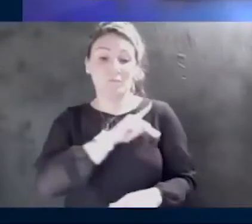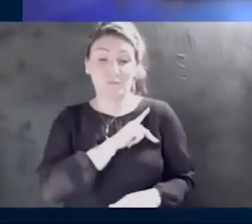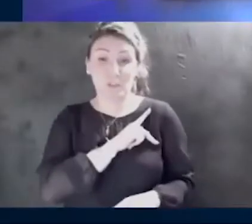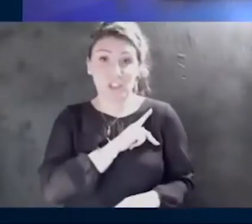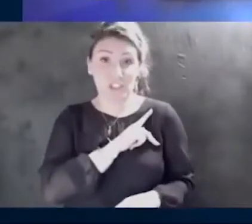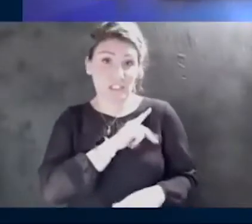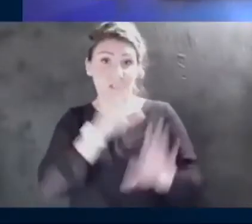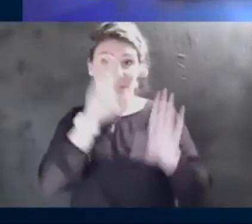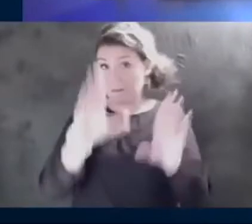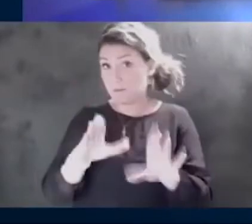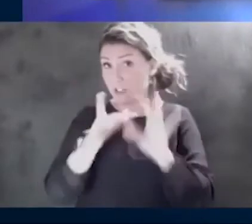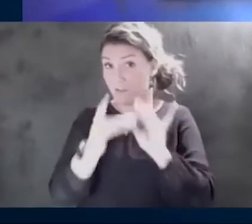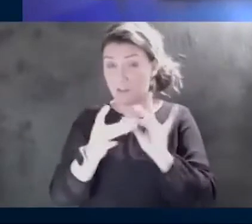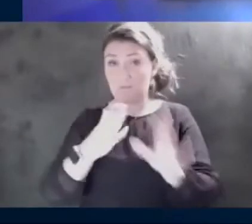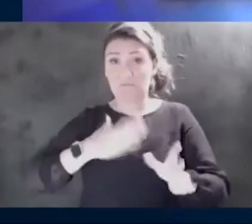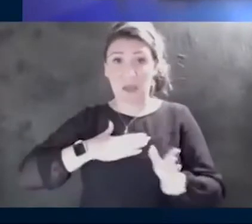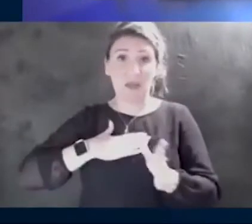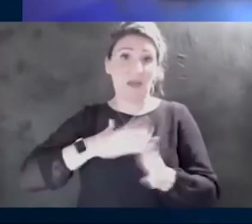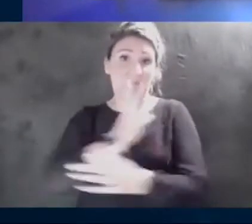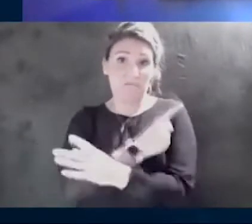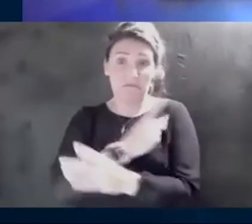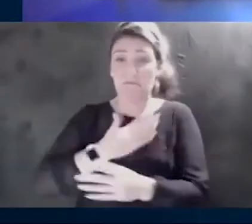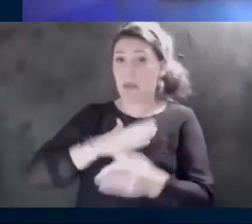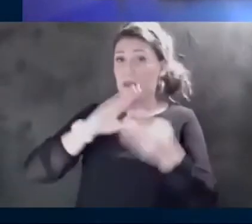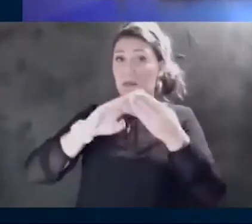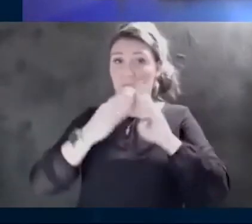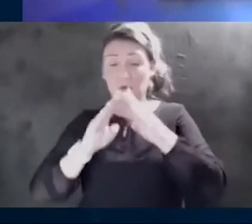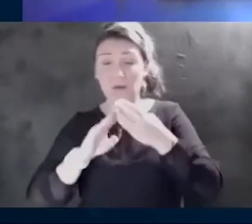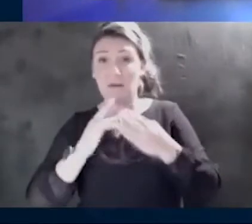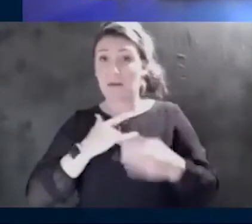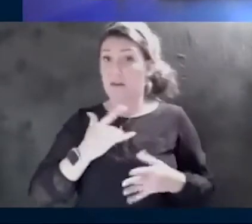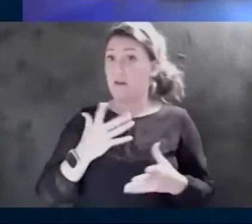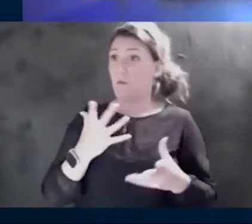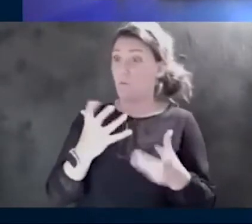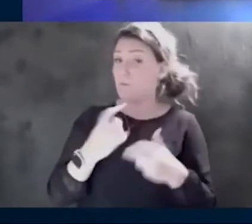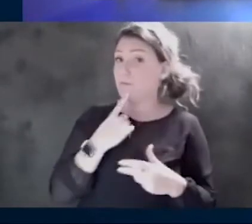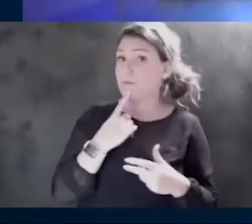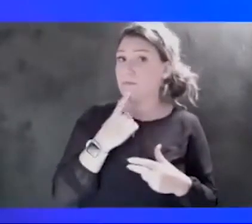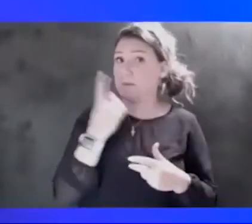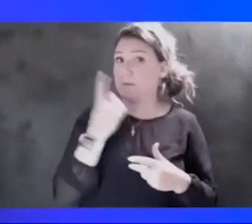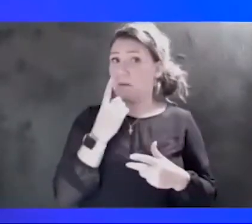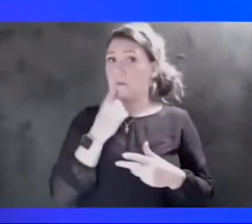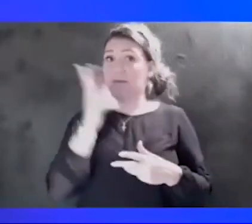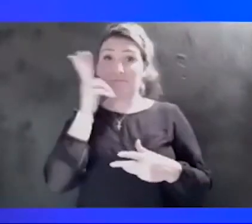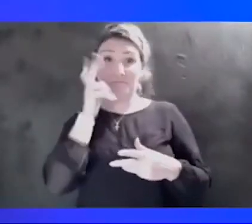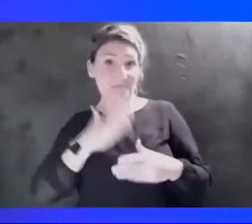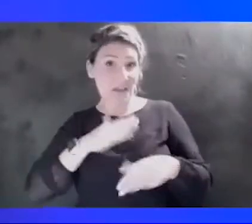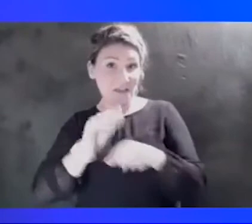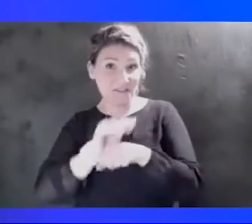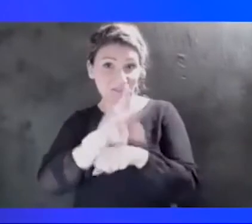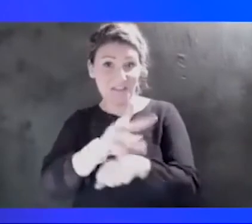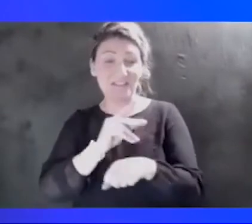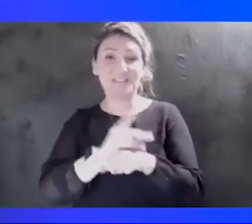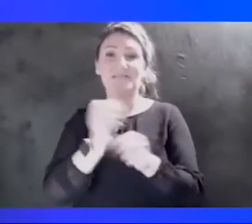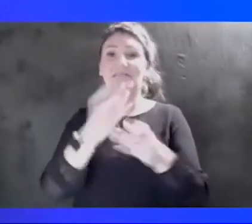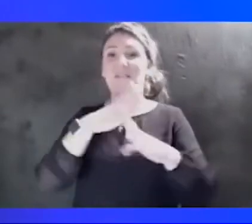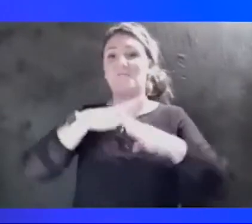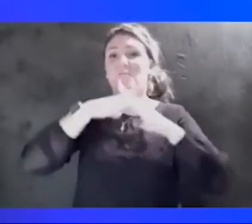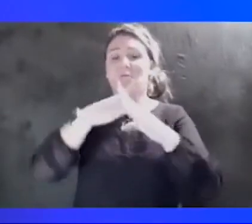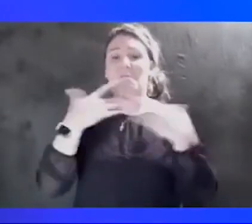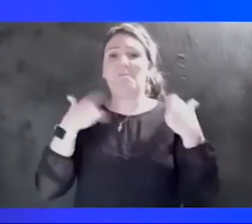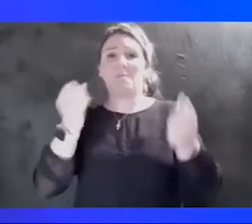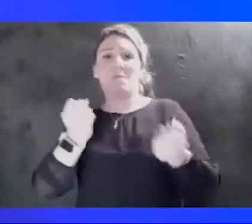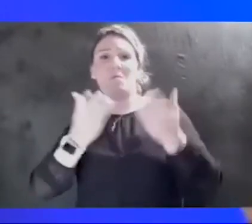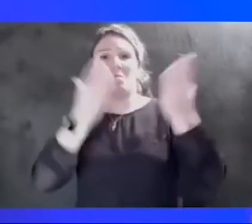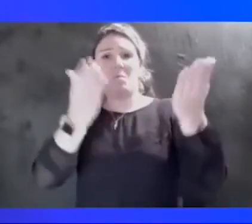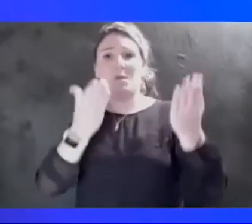my community. I'd like to say they always listen to my advice. Obviously, with a lot of preventive health recommendations, we would